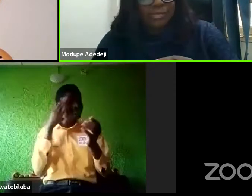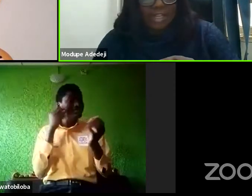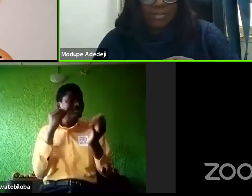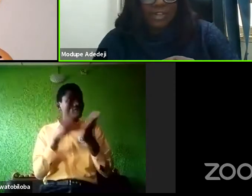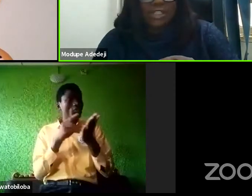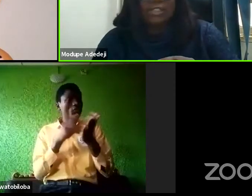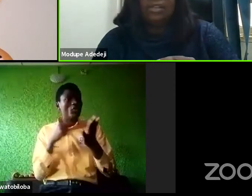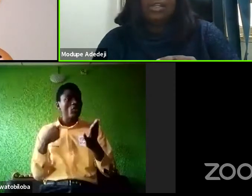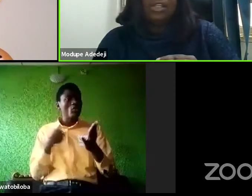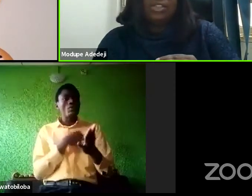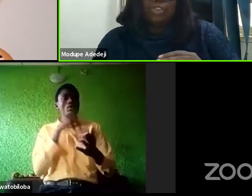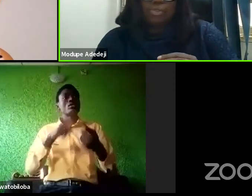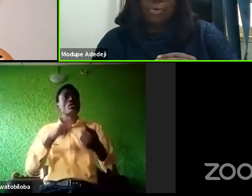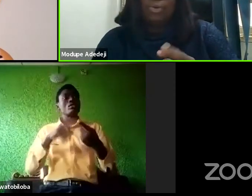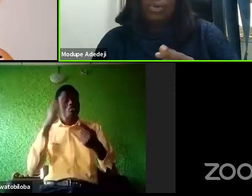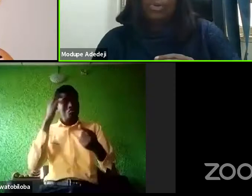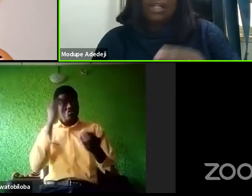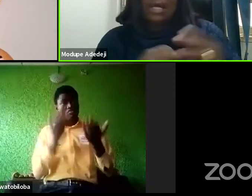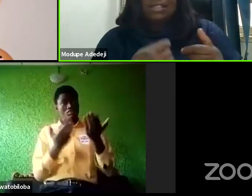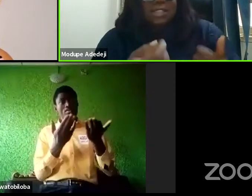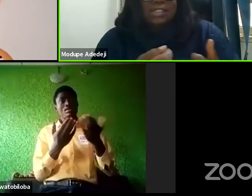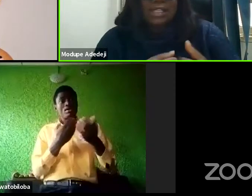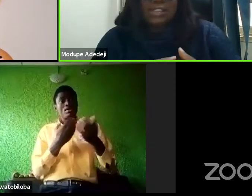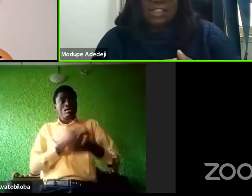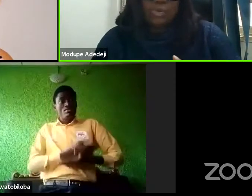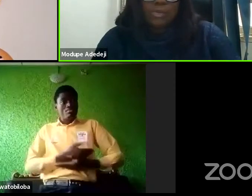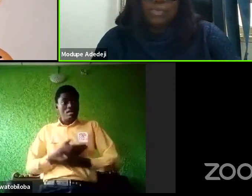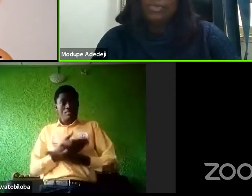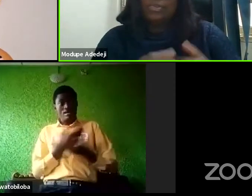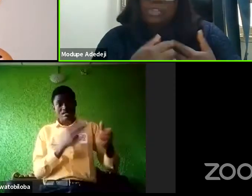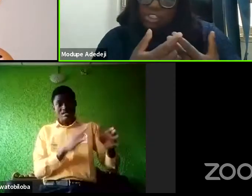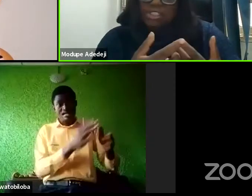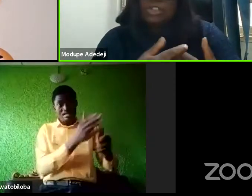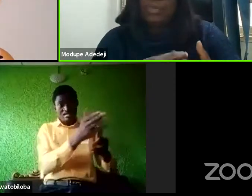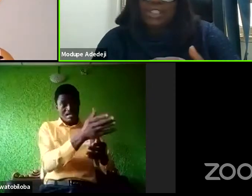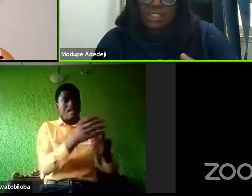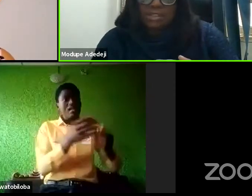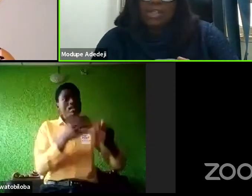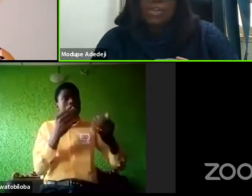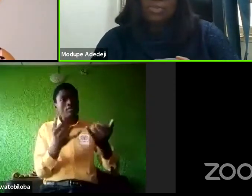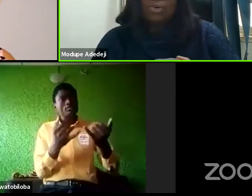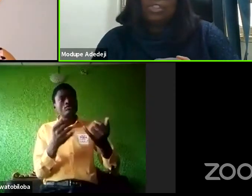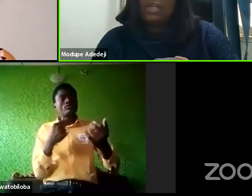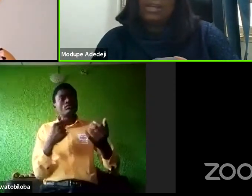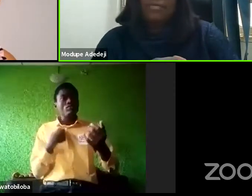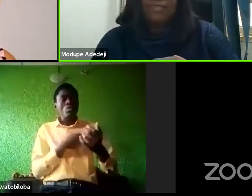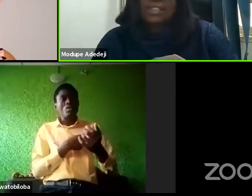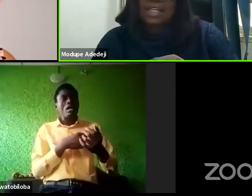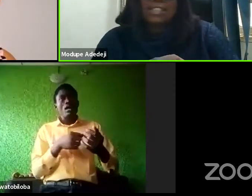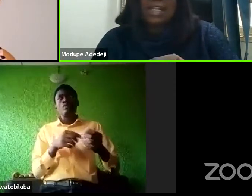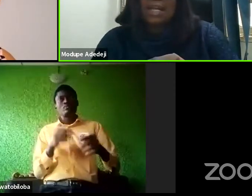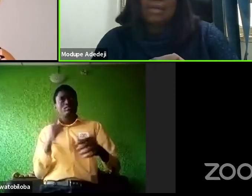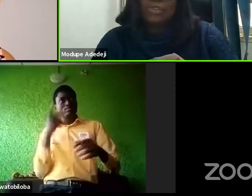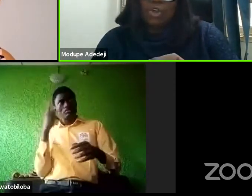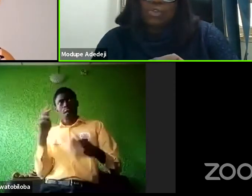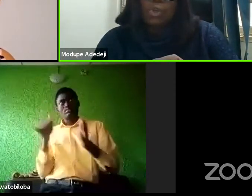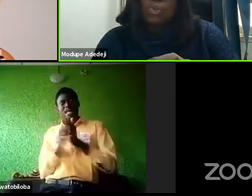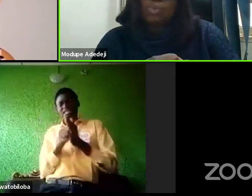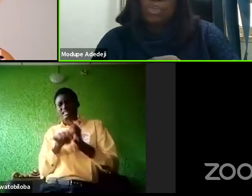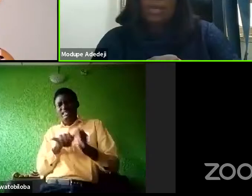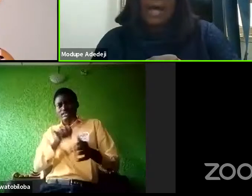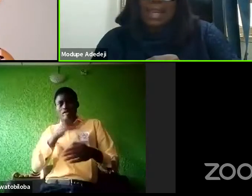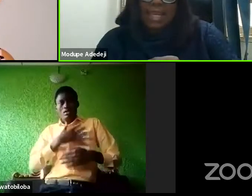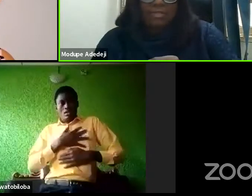dead, definitely in utero, that's inside in the womb, she's still bleeding. So the fastest thing that can be